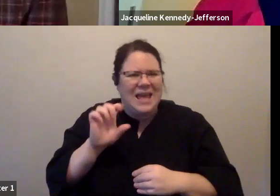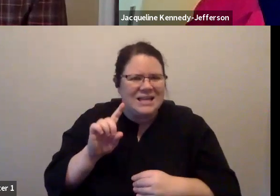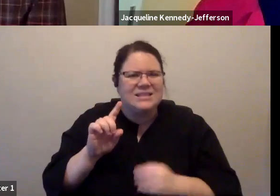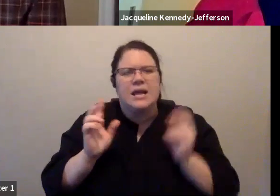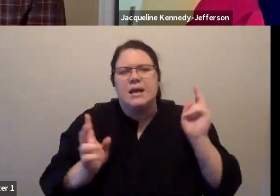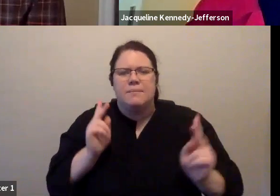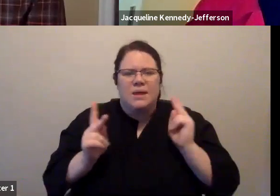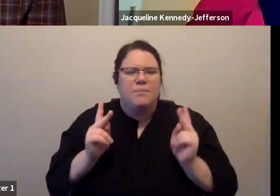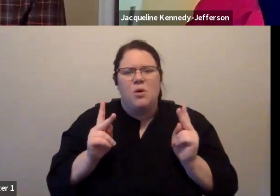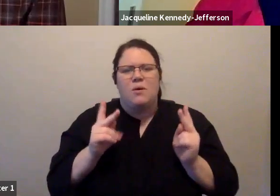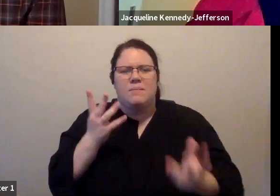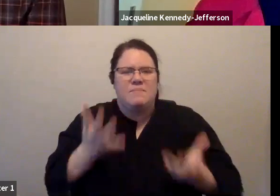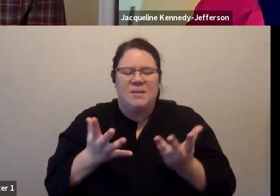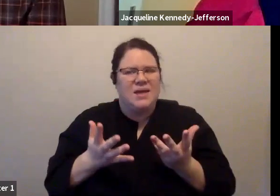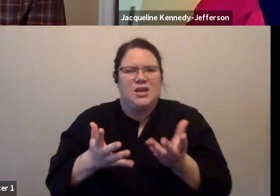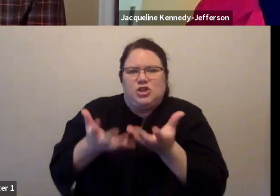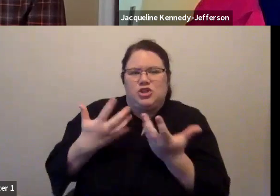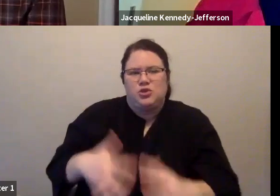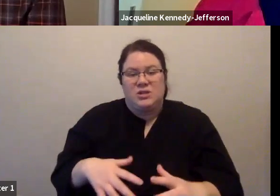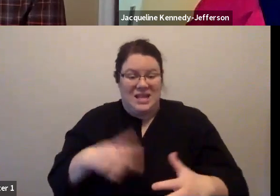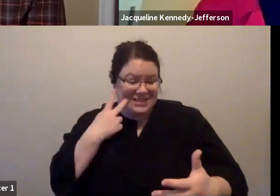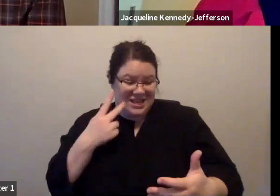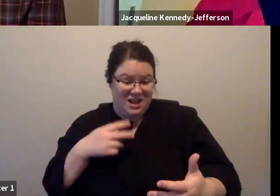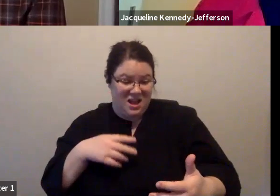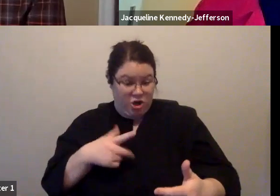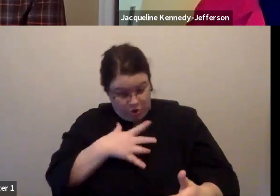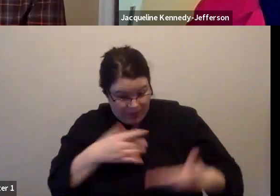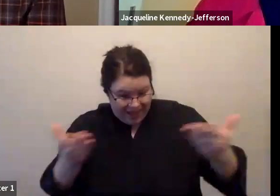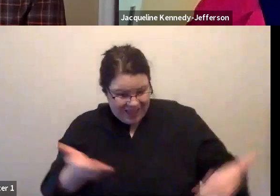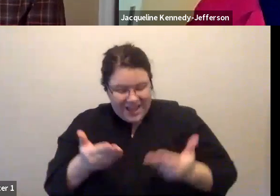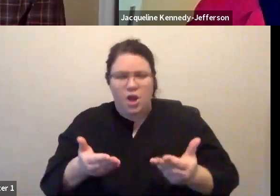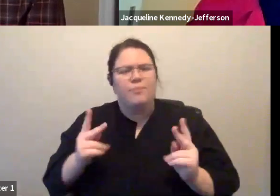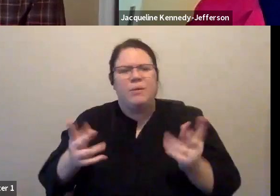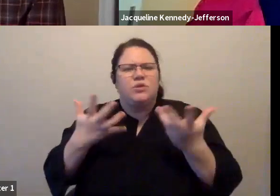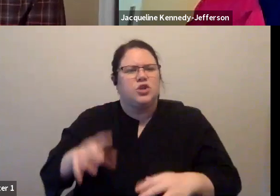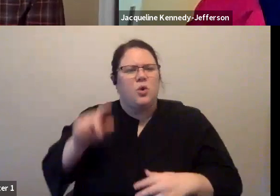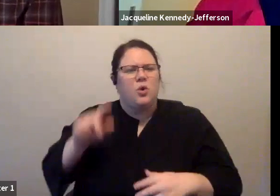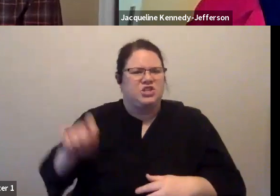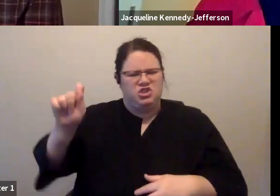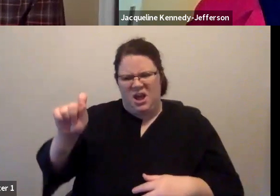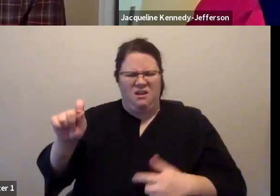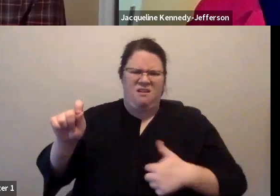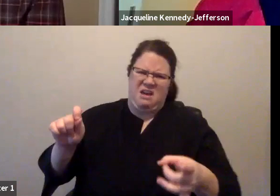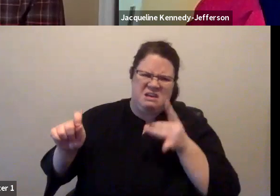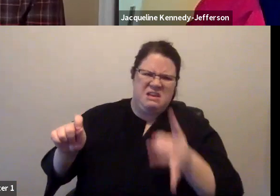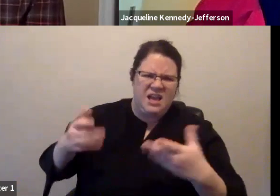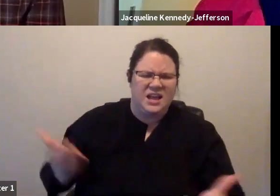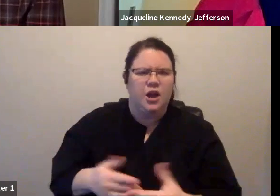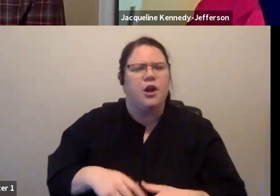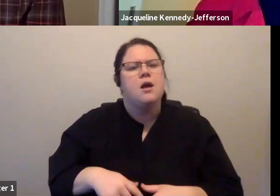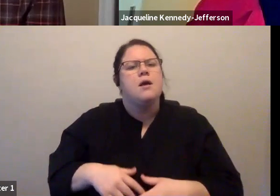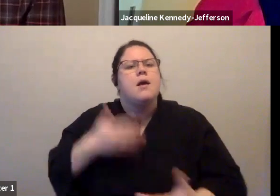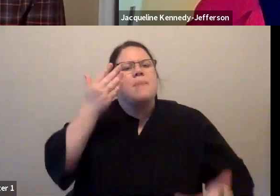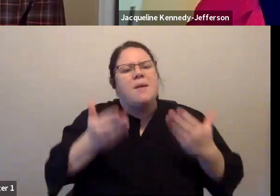reticent to check like, I hate it here, this place is terrible, you know, so you may get the, you know, fully satisfied. But there